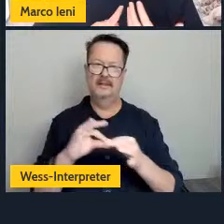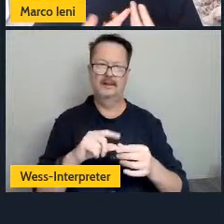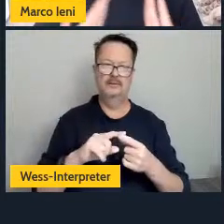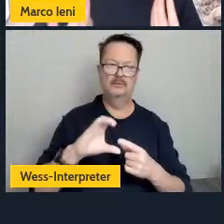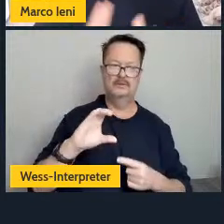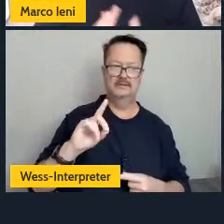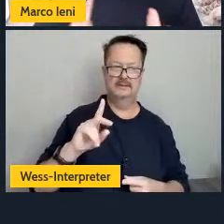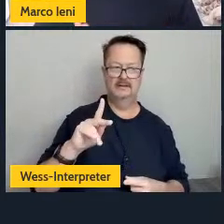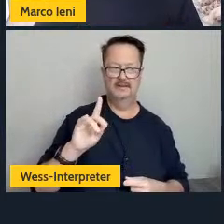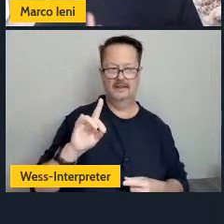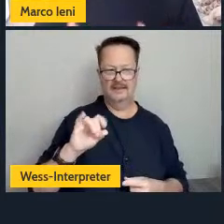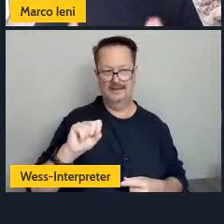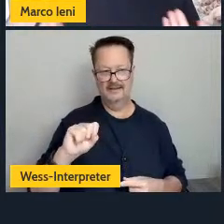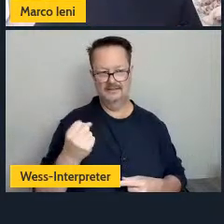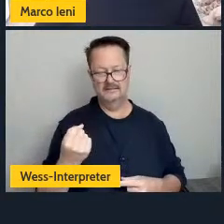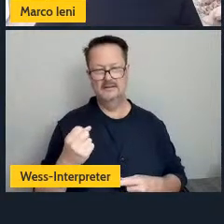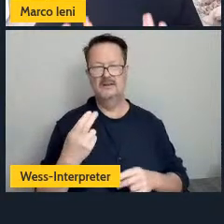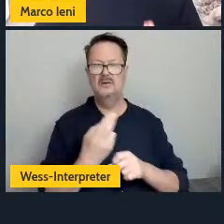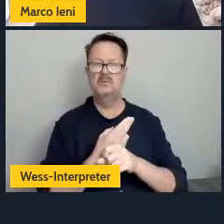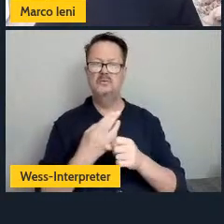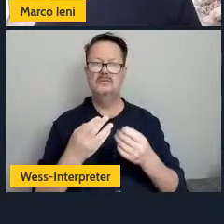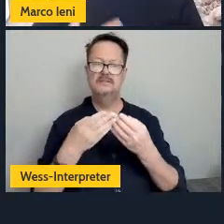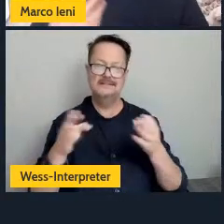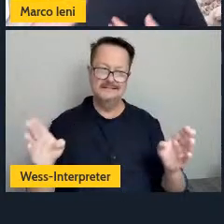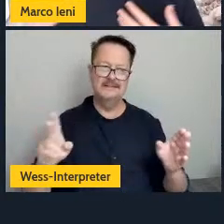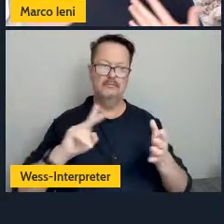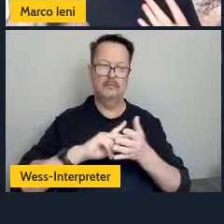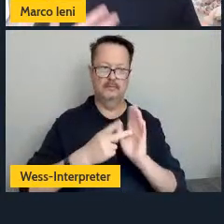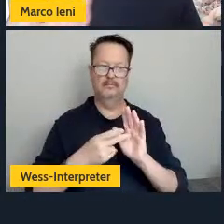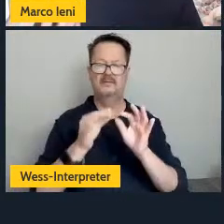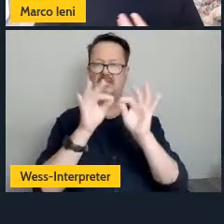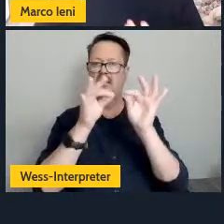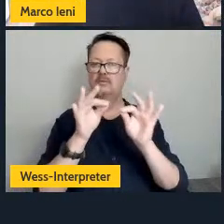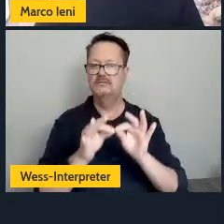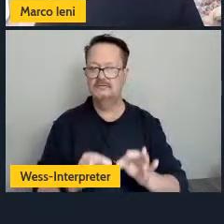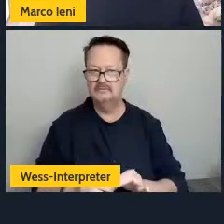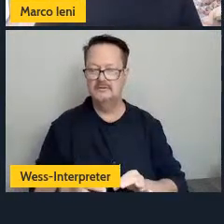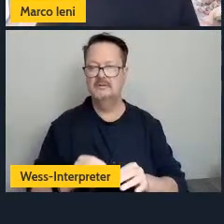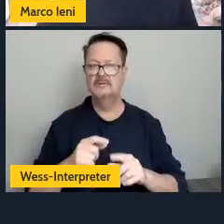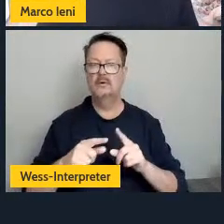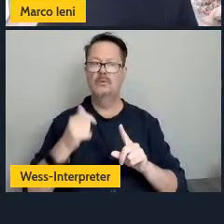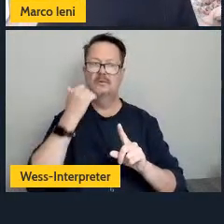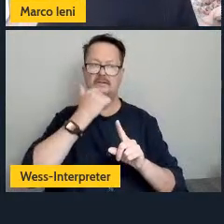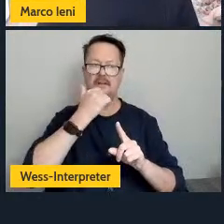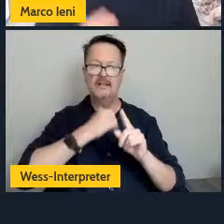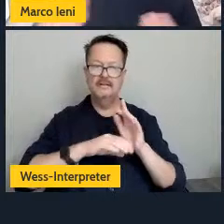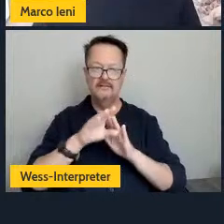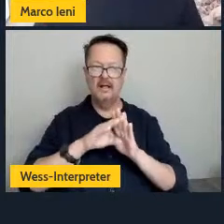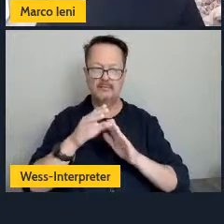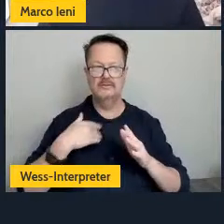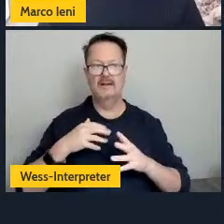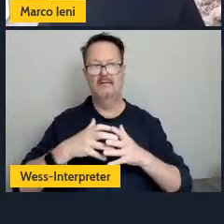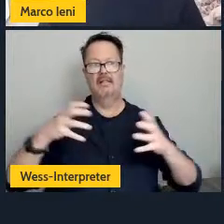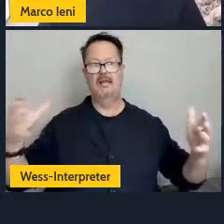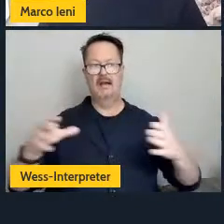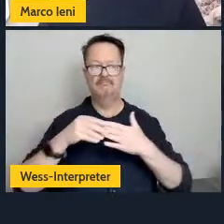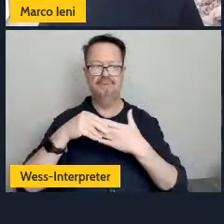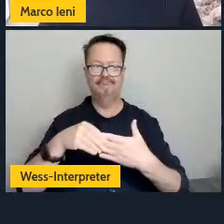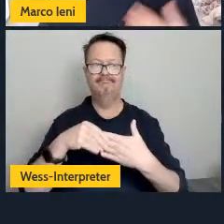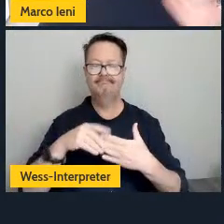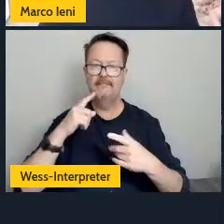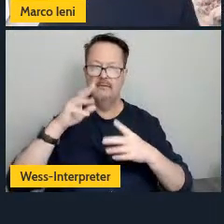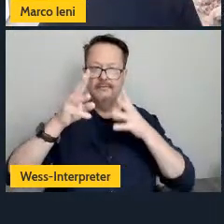which uses general purpose languages. So really developers have a lot of room for